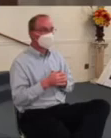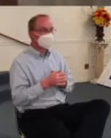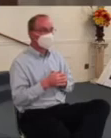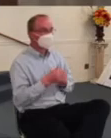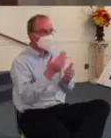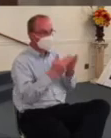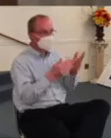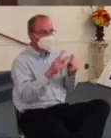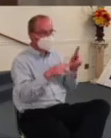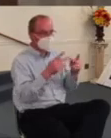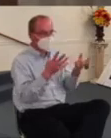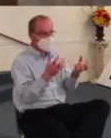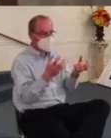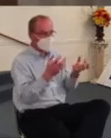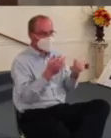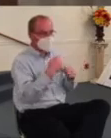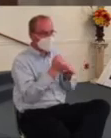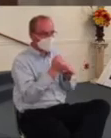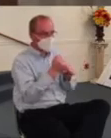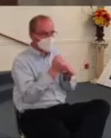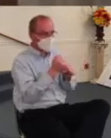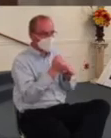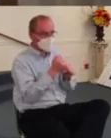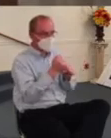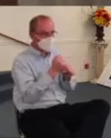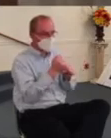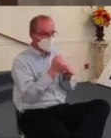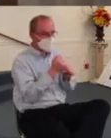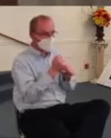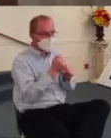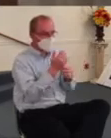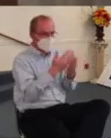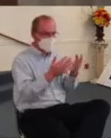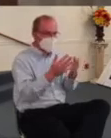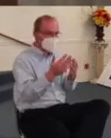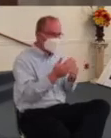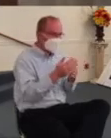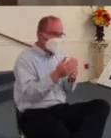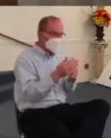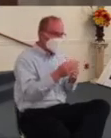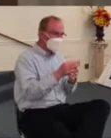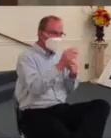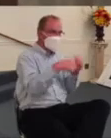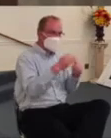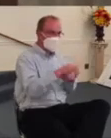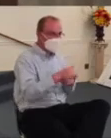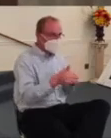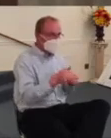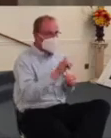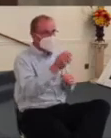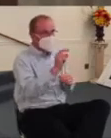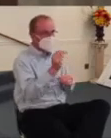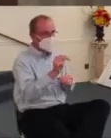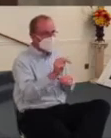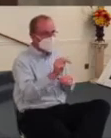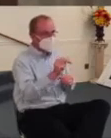it. And John records this. He says that Jesus does not trust any